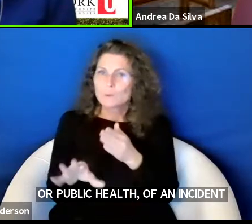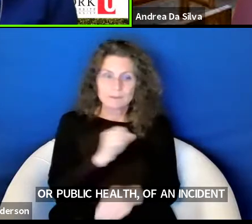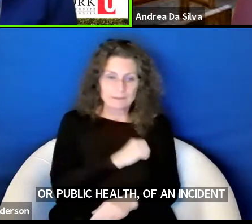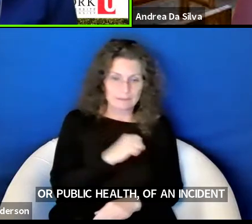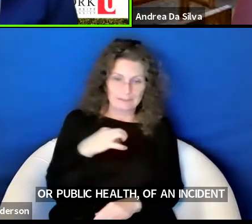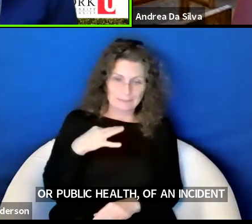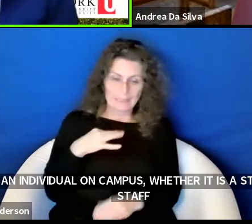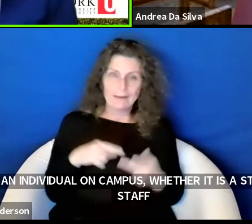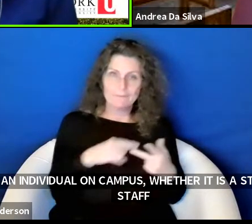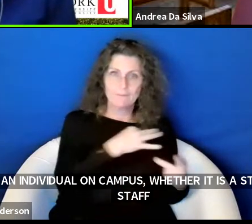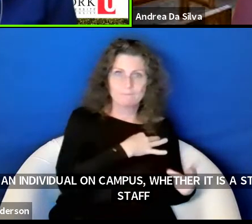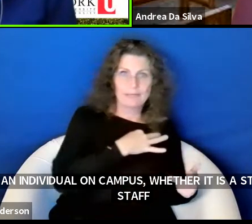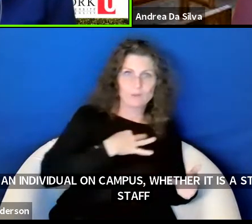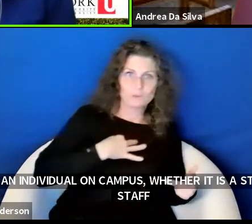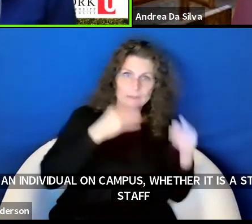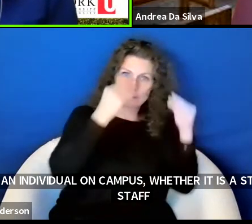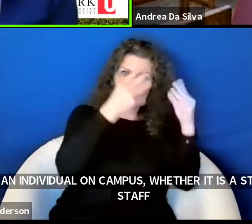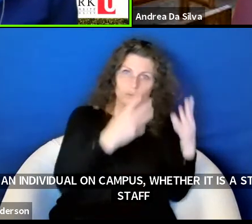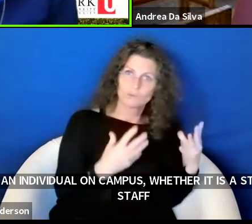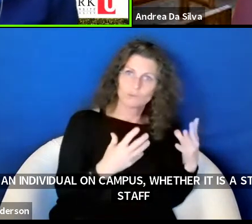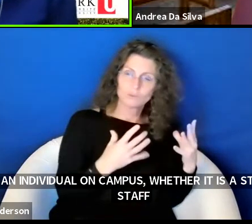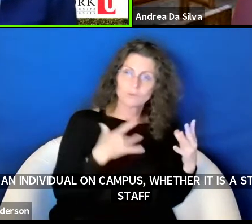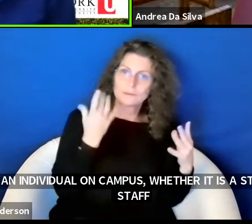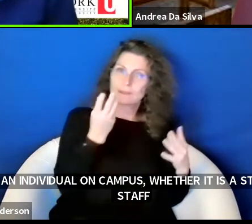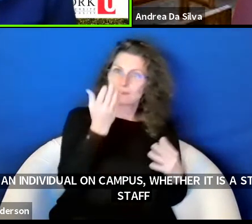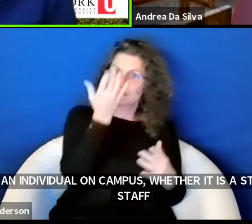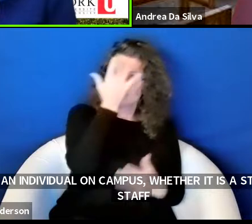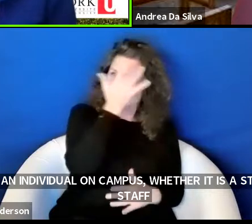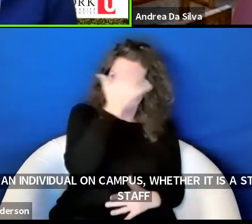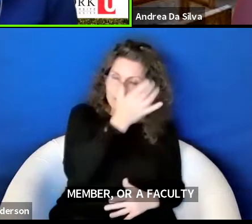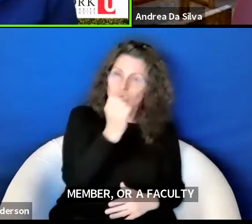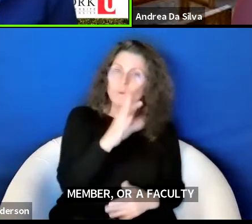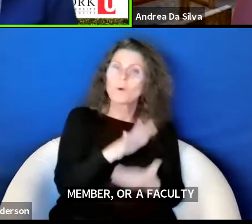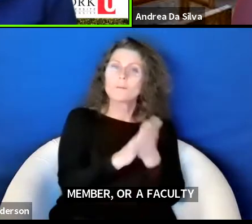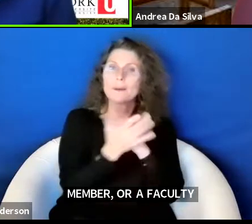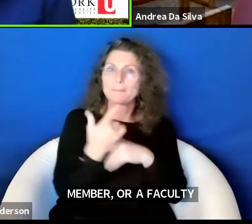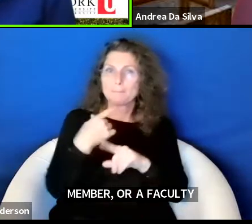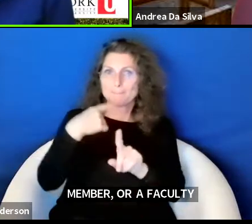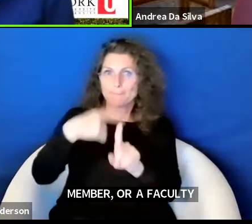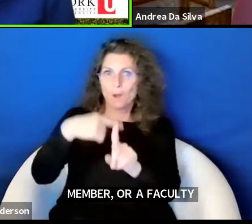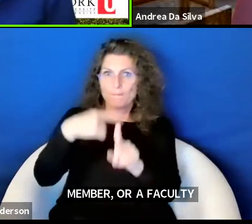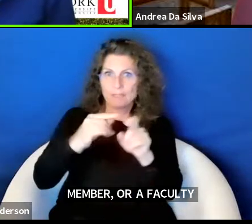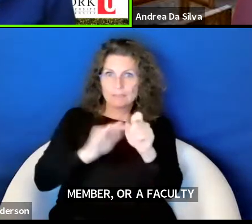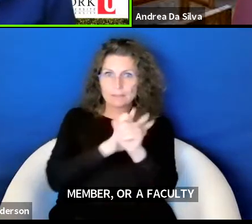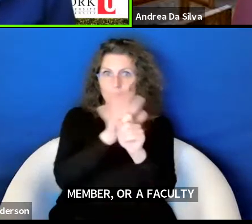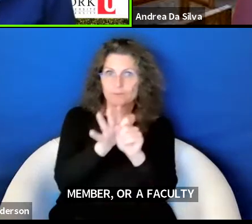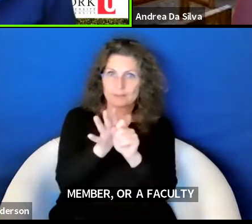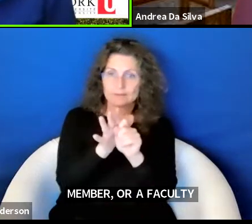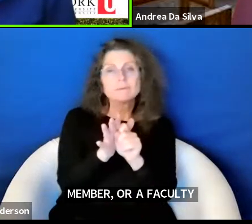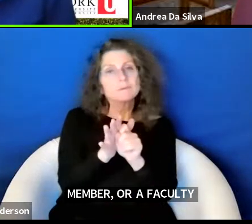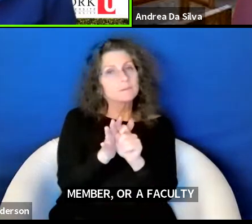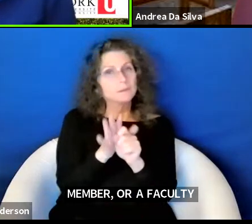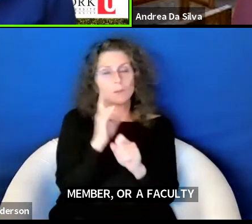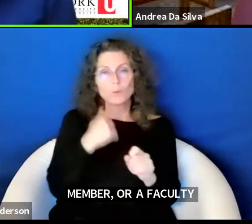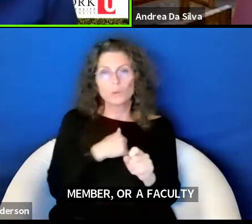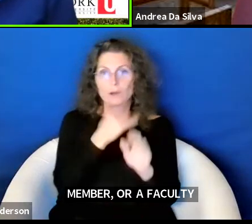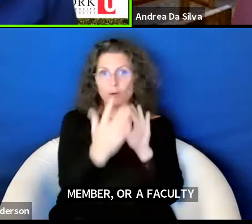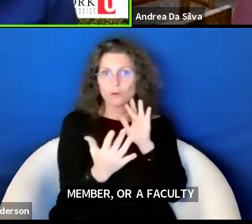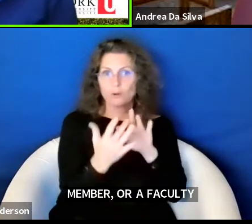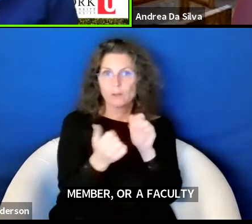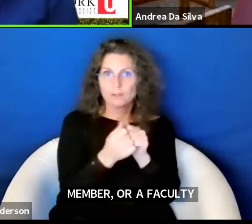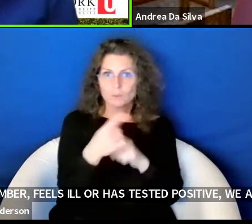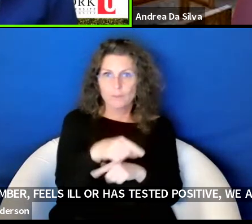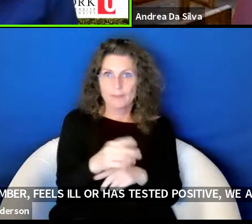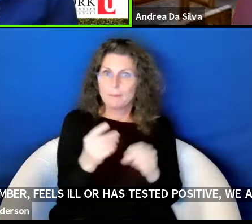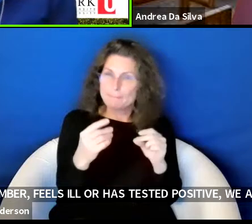member, feels ill or has tested positive, we are in touch with them immediately.